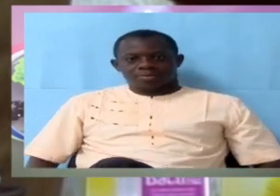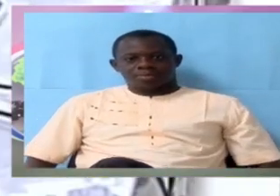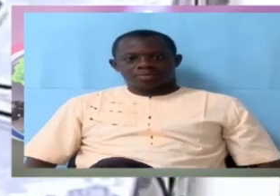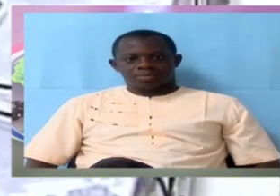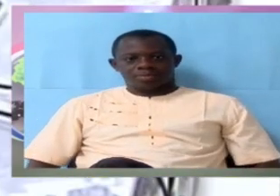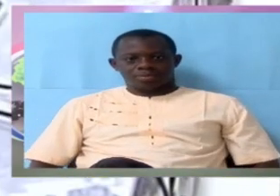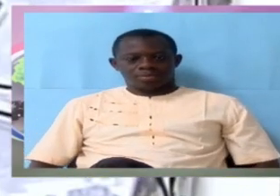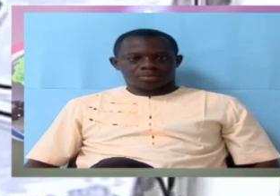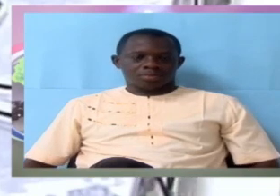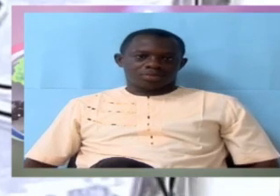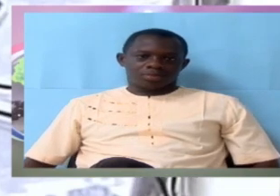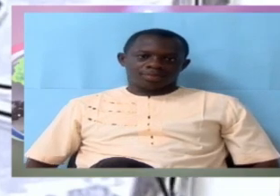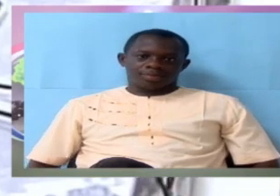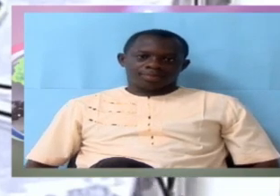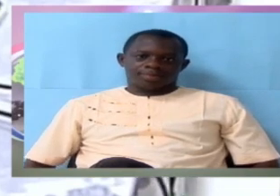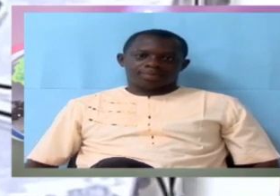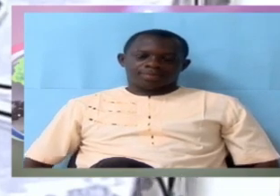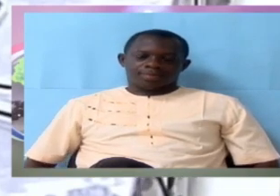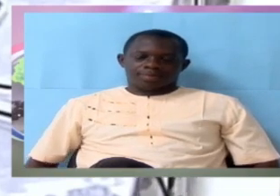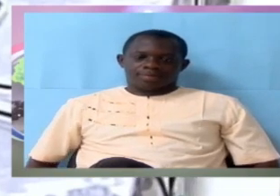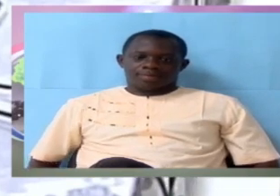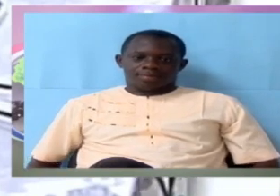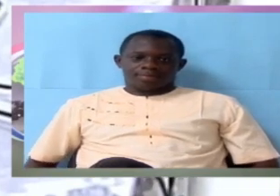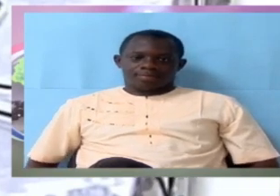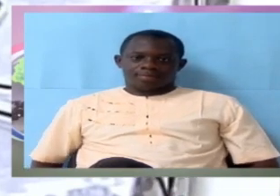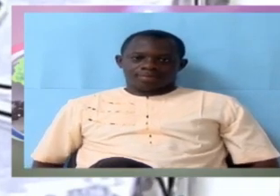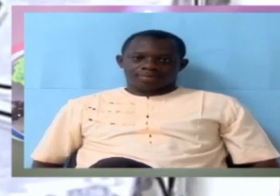Tamandila Puru, na Tamandro Puru, na